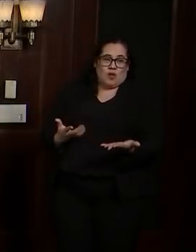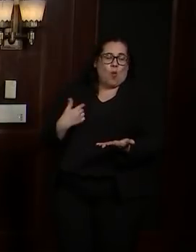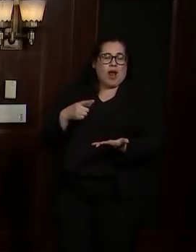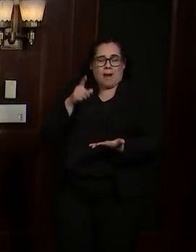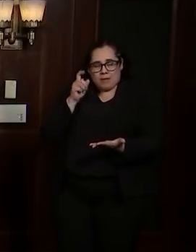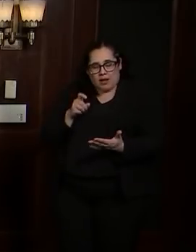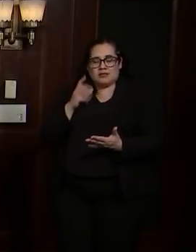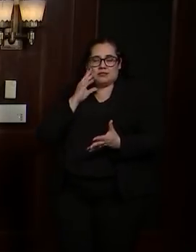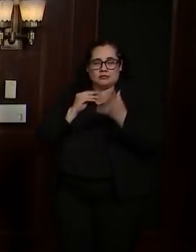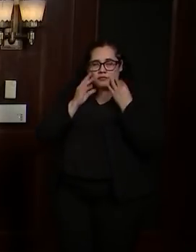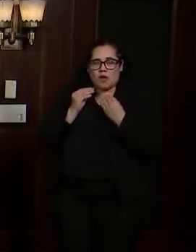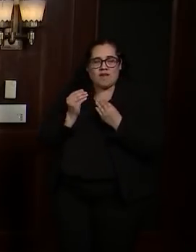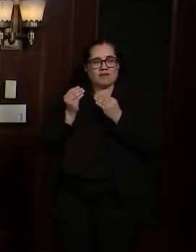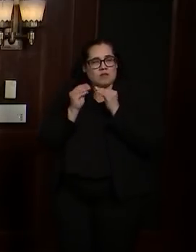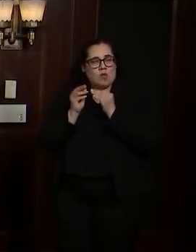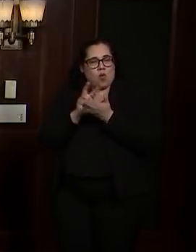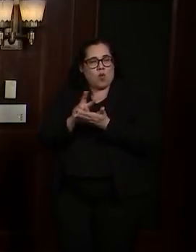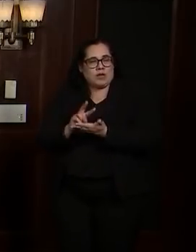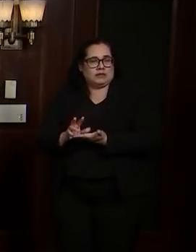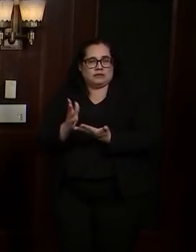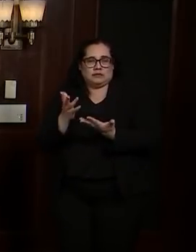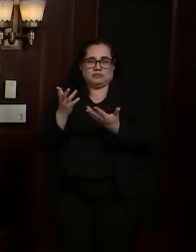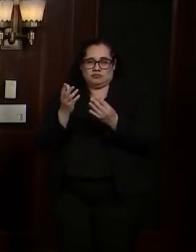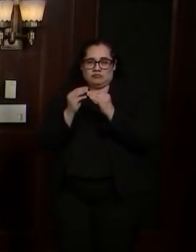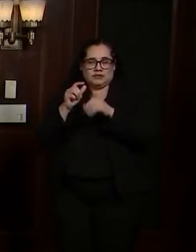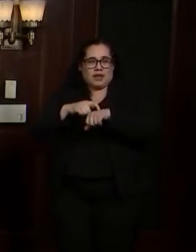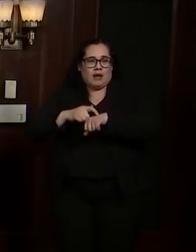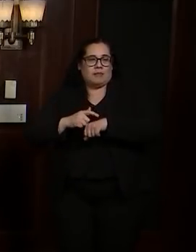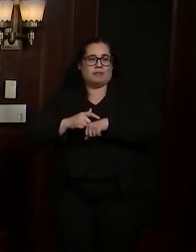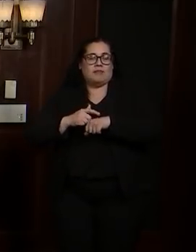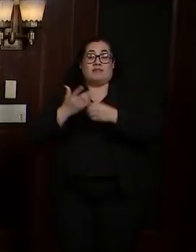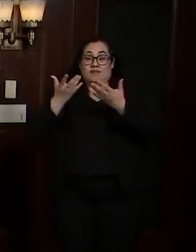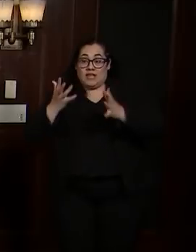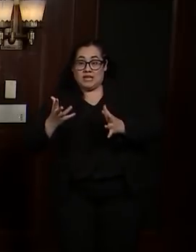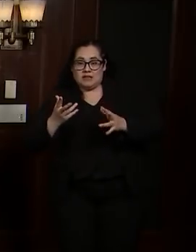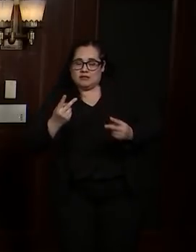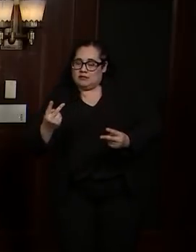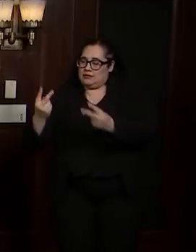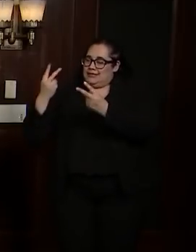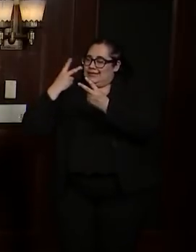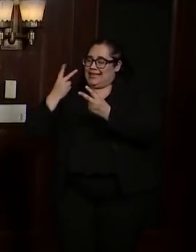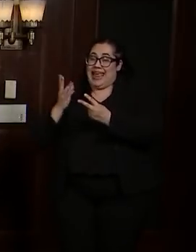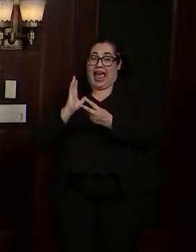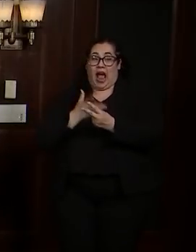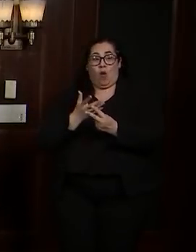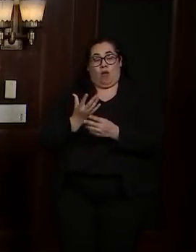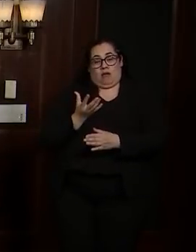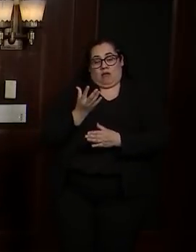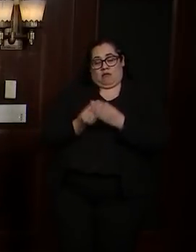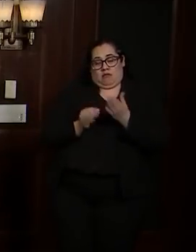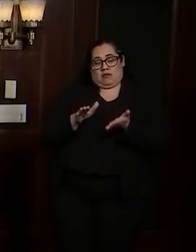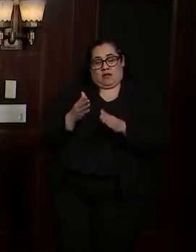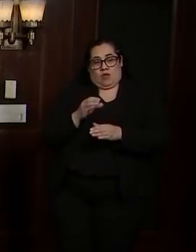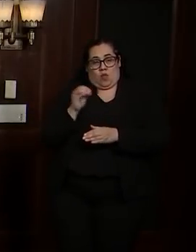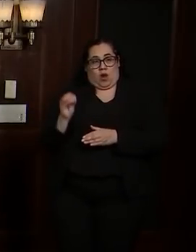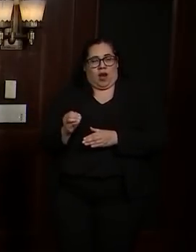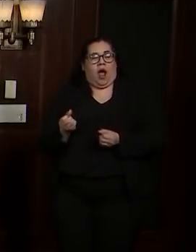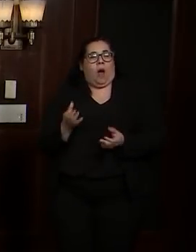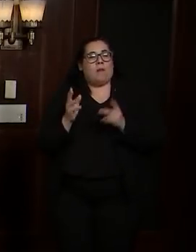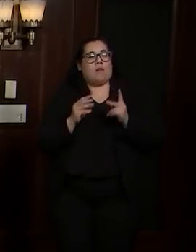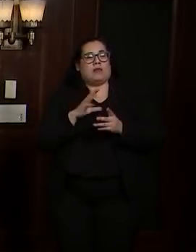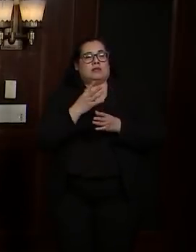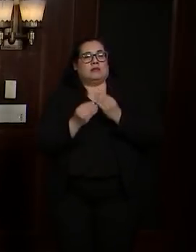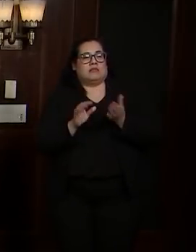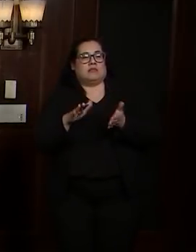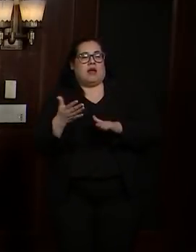go through this for another couple of weeks, and then we'll be able to see. Our mortality rate right now, the number of people that are dying, is at